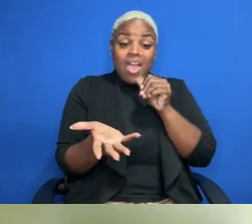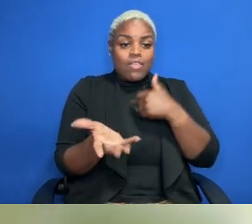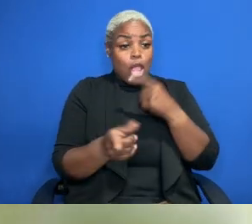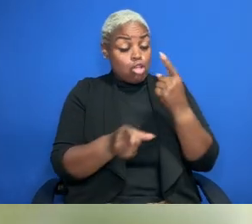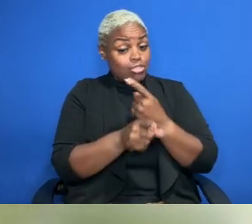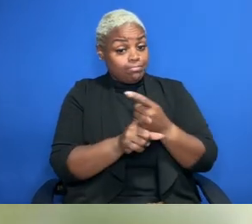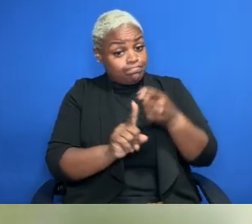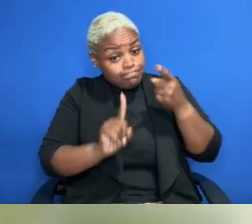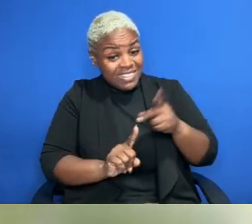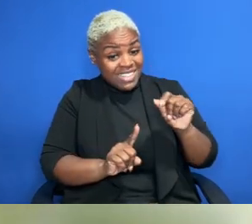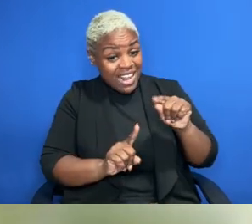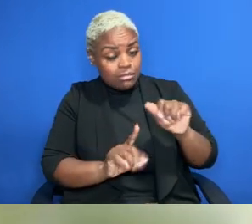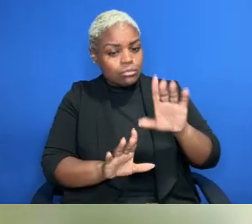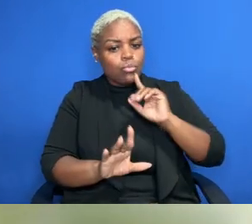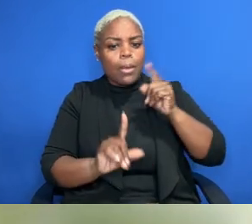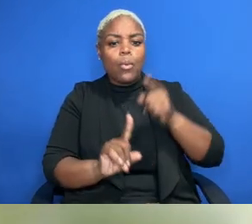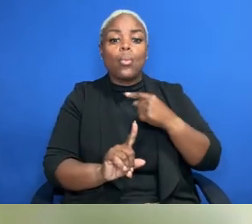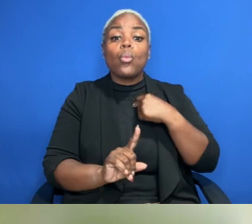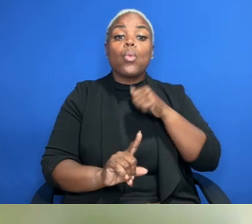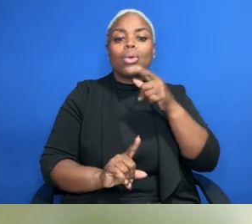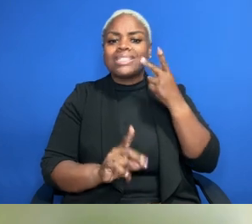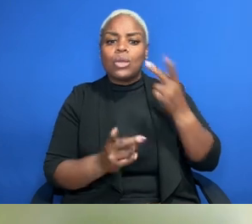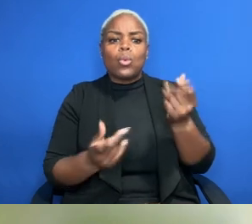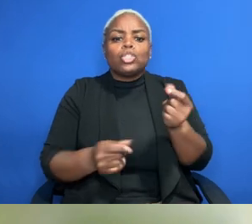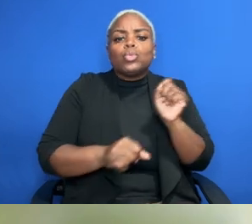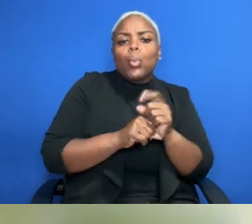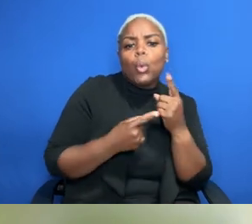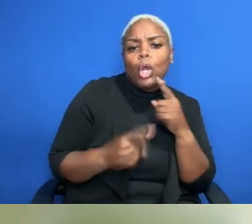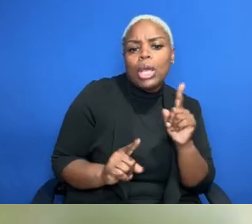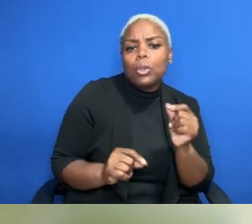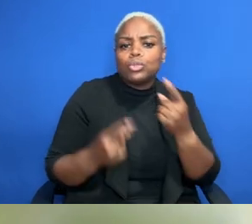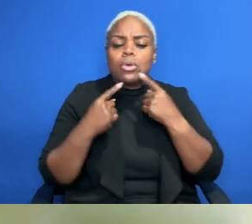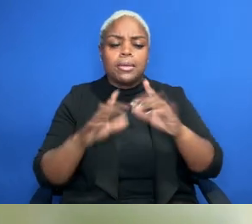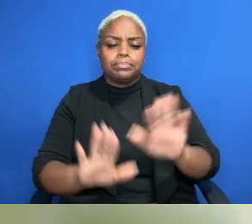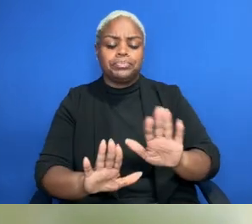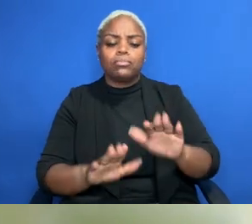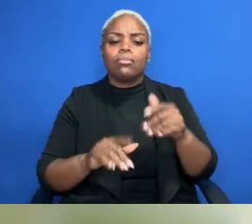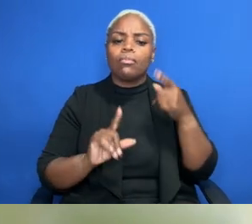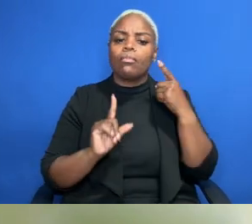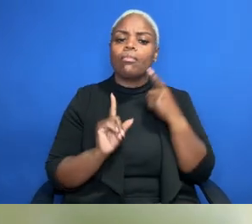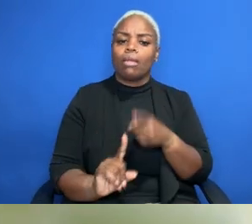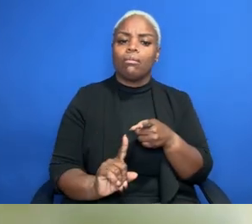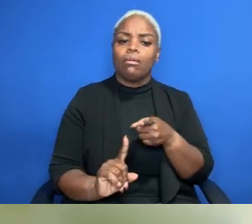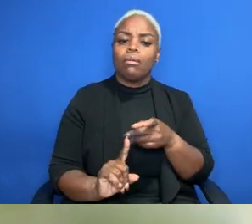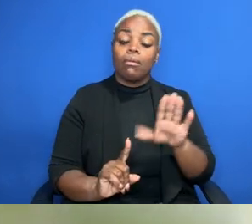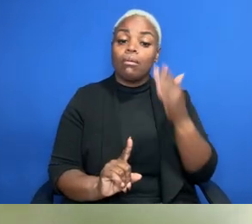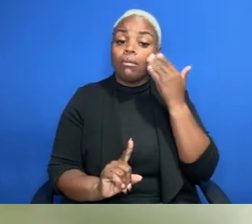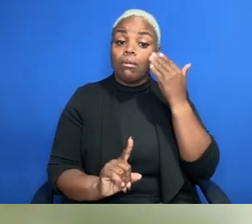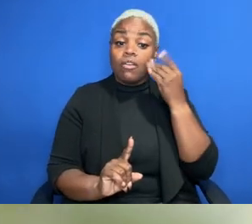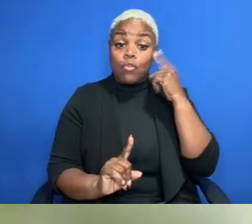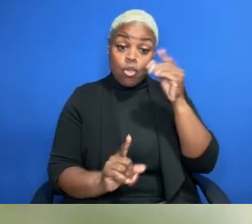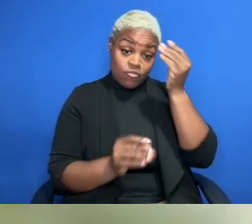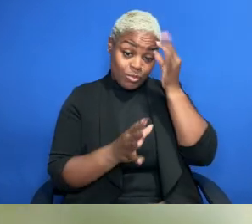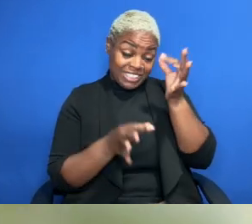have the correct data, accurate data, we're not going to see how this is